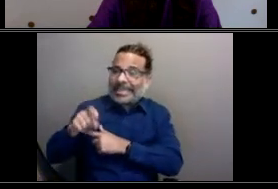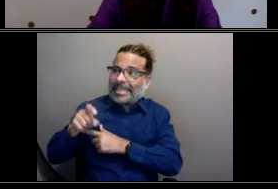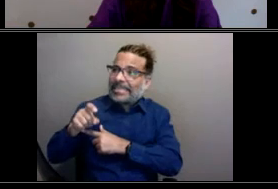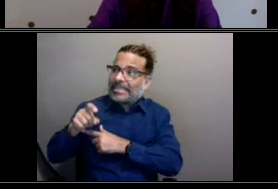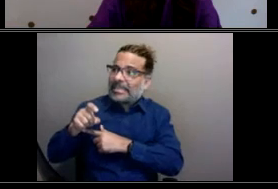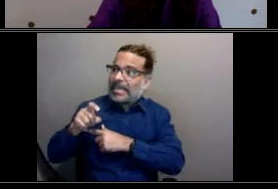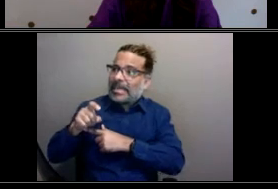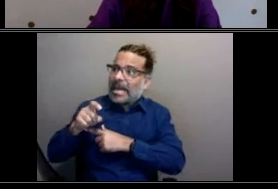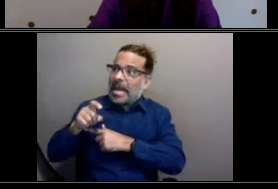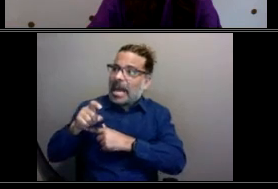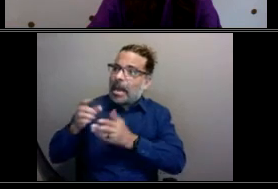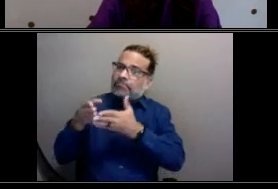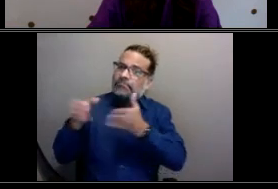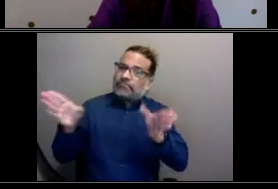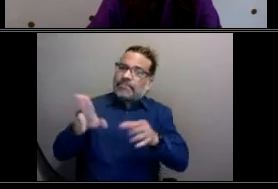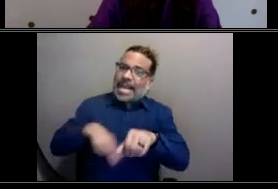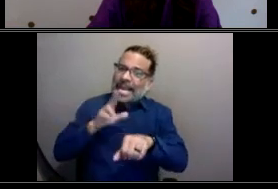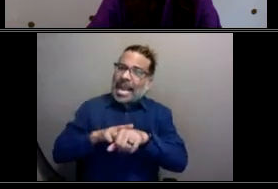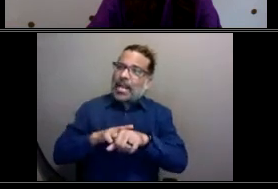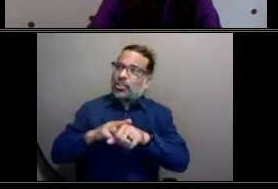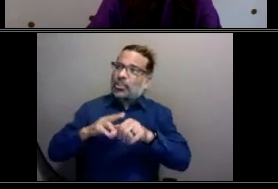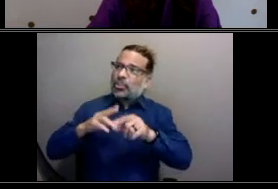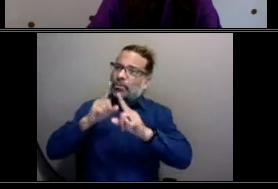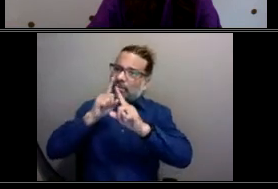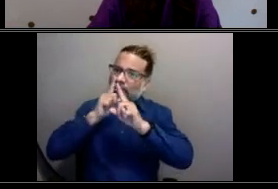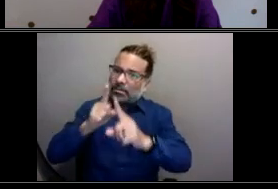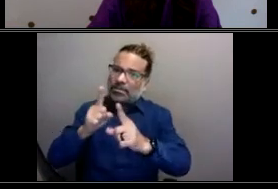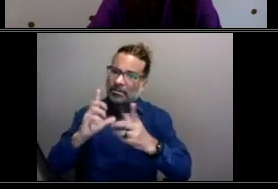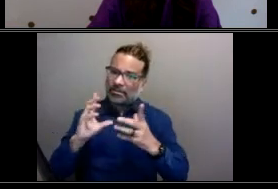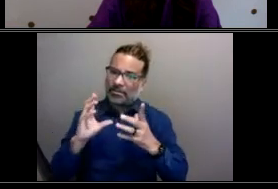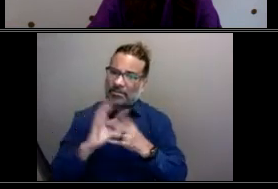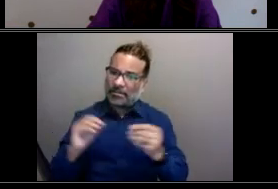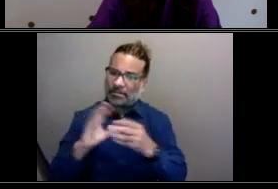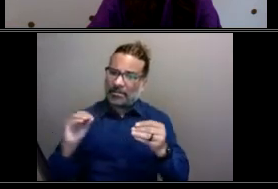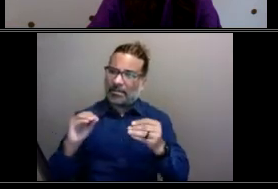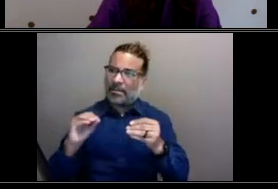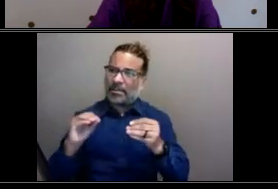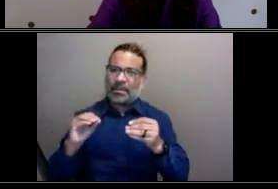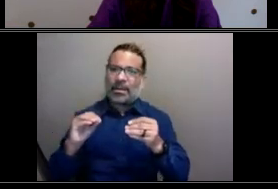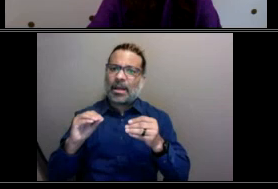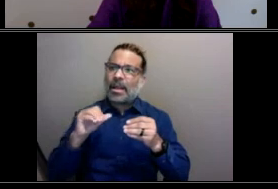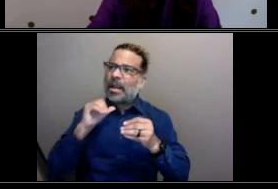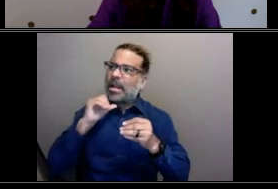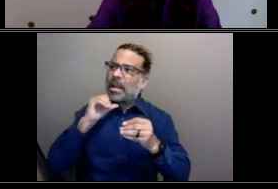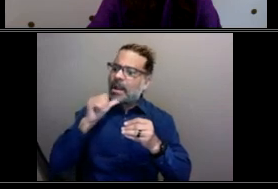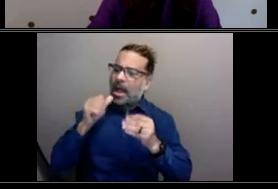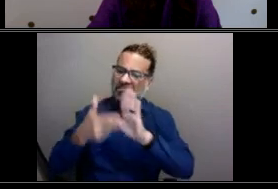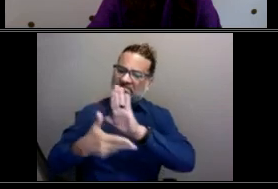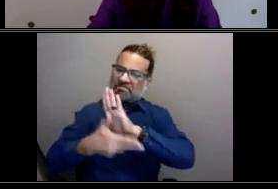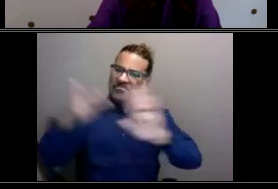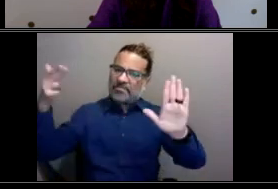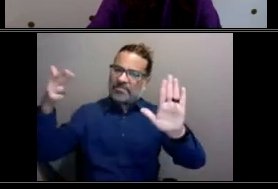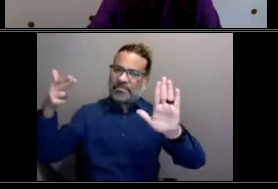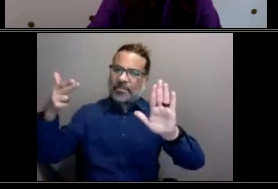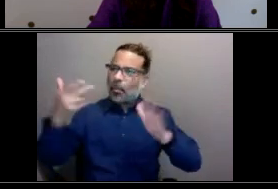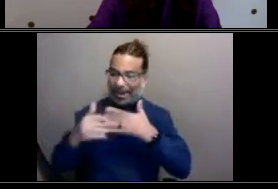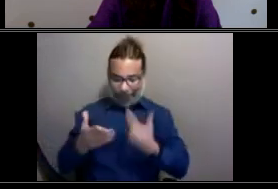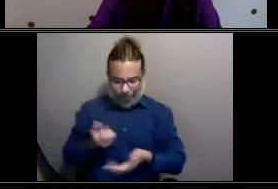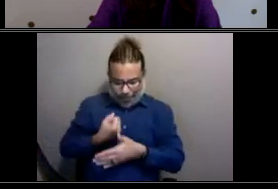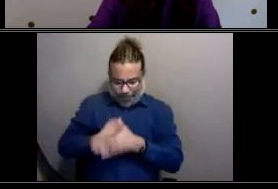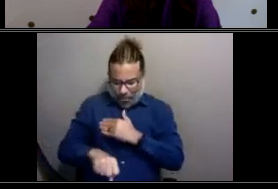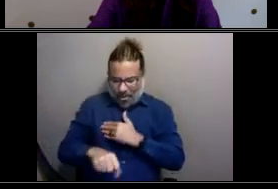more common narrative that is not to be defined by the label that you come into the world with, over which you had no